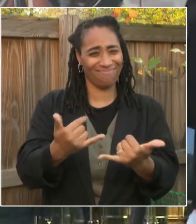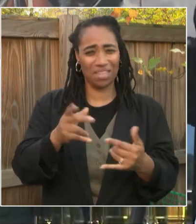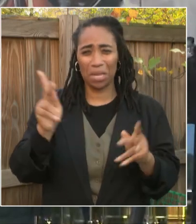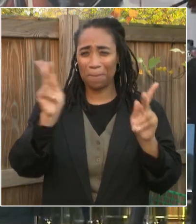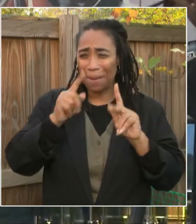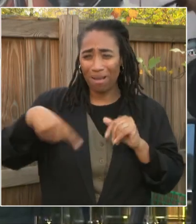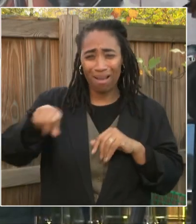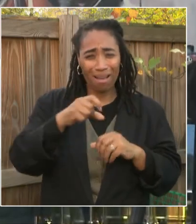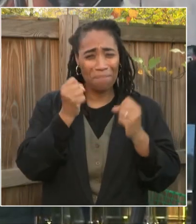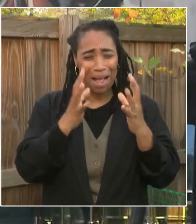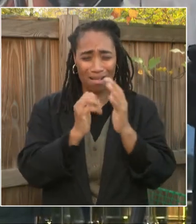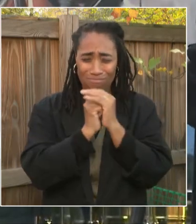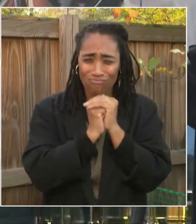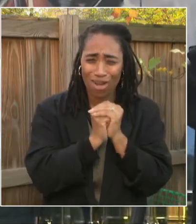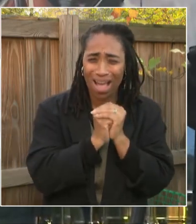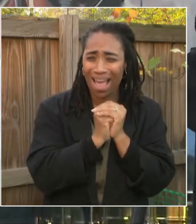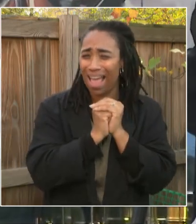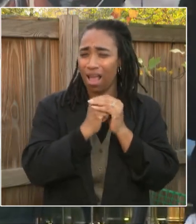moment. This moment.